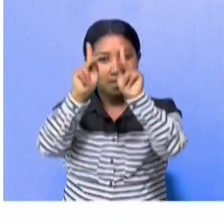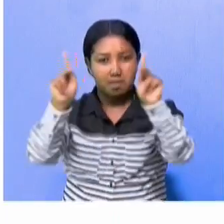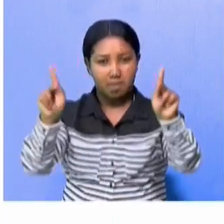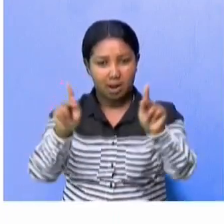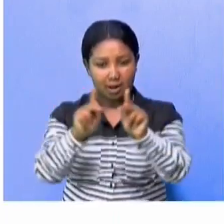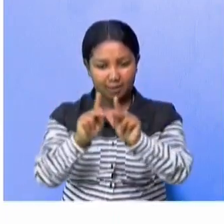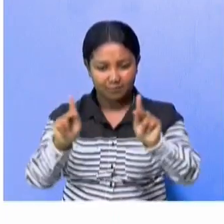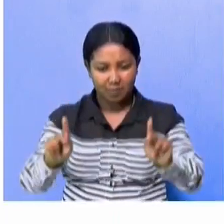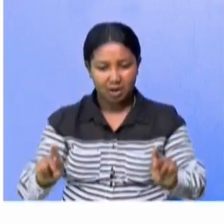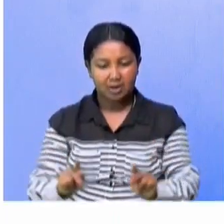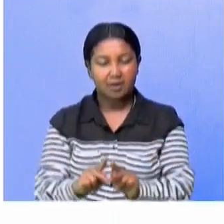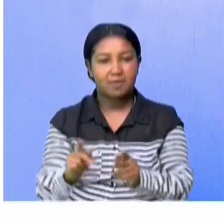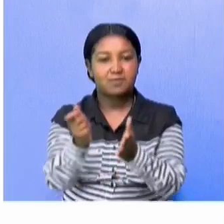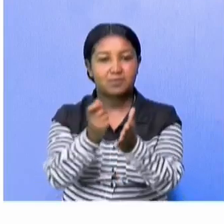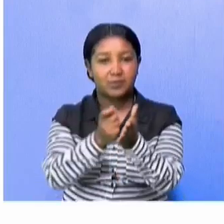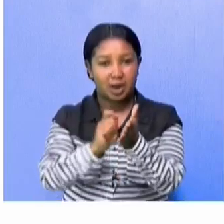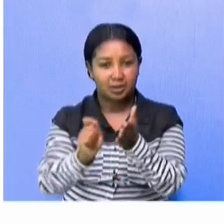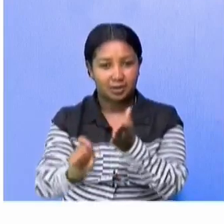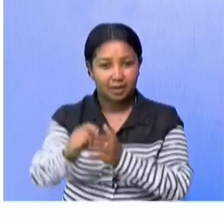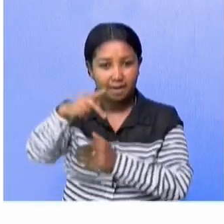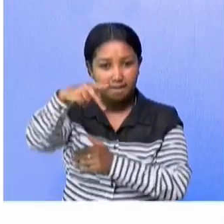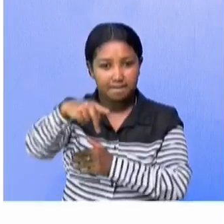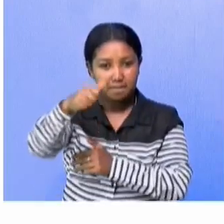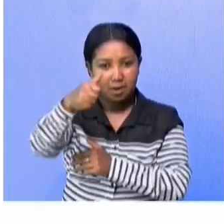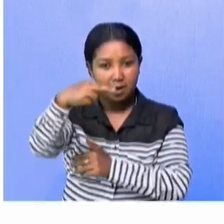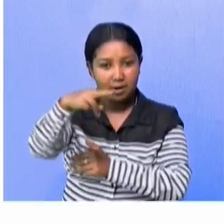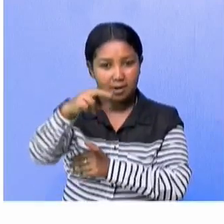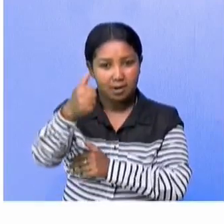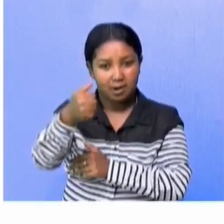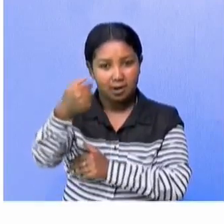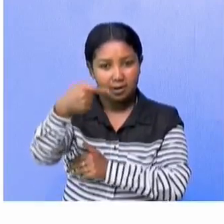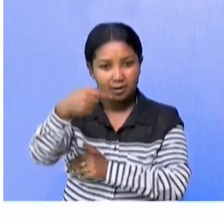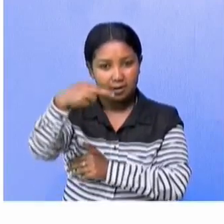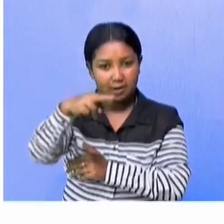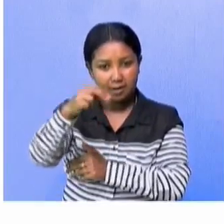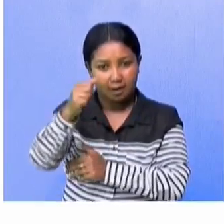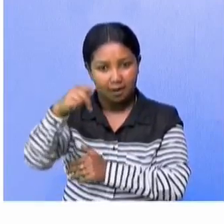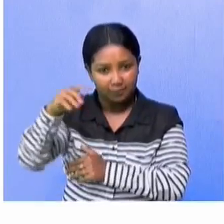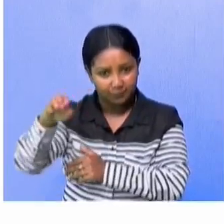writing. Paragraph writing.